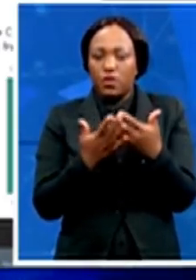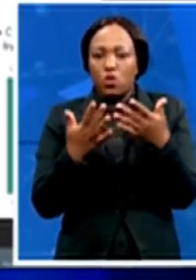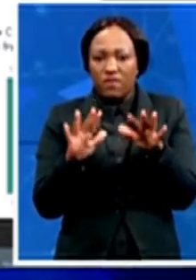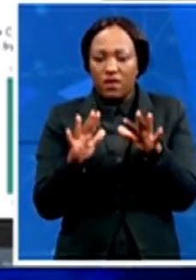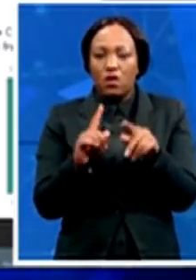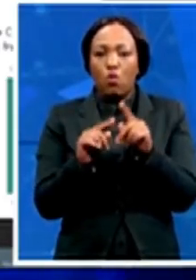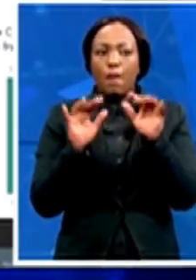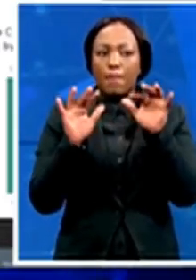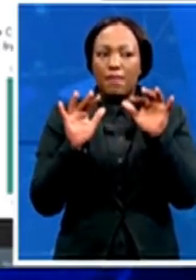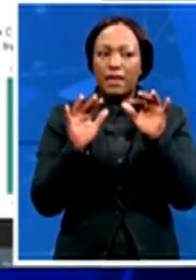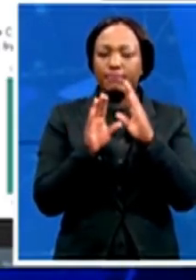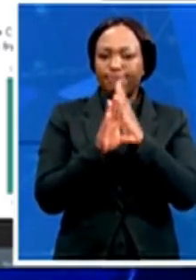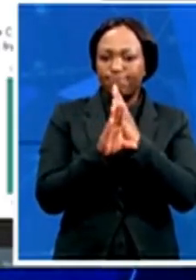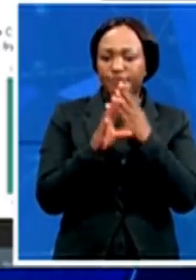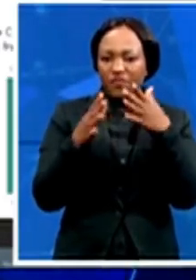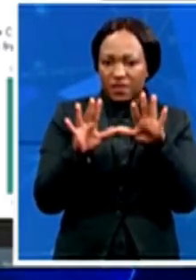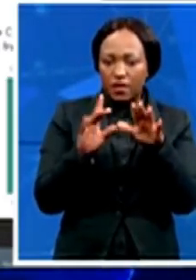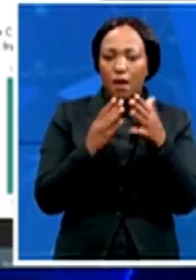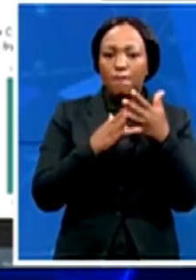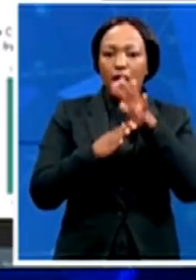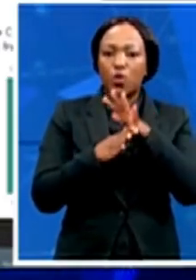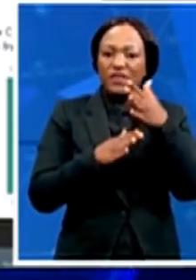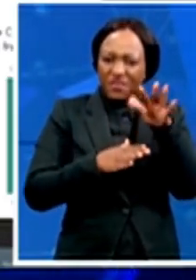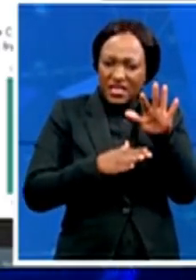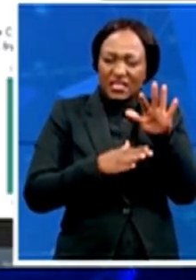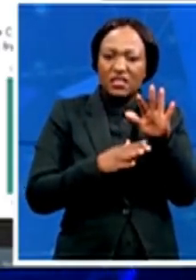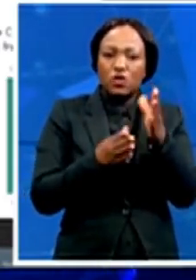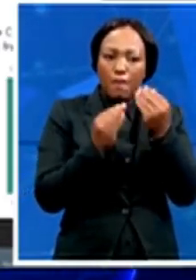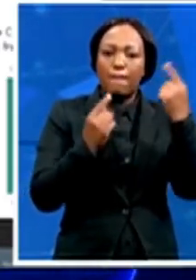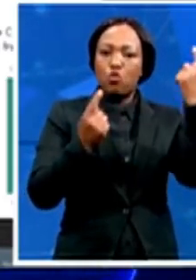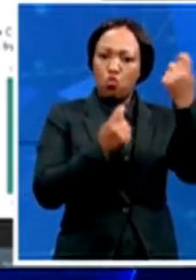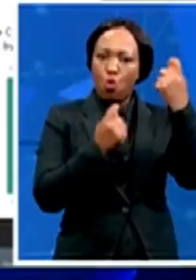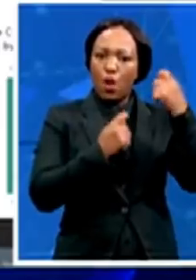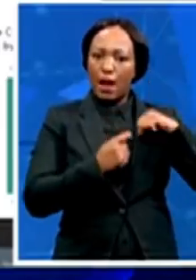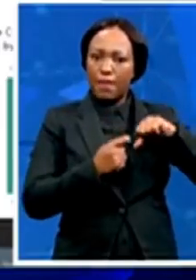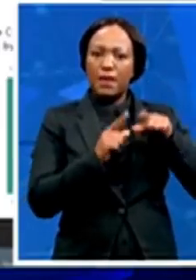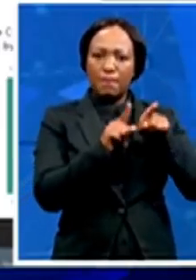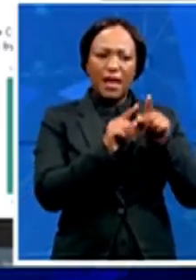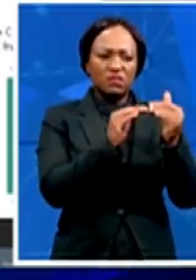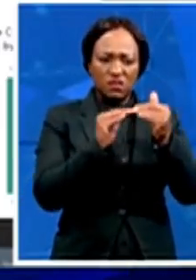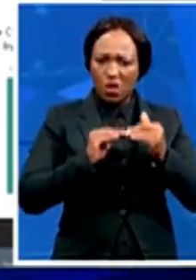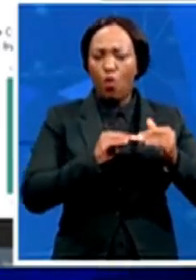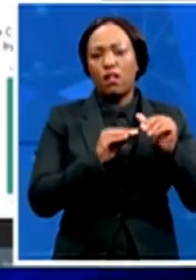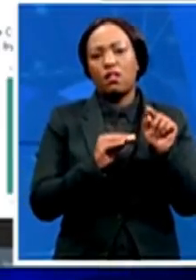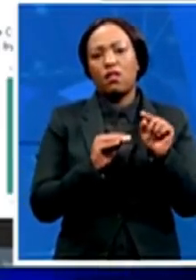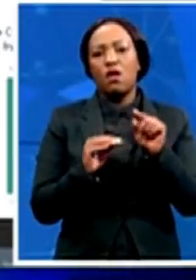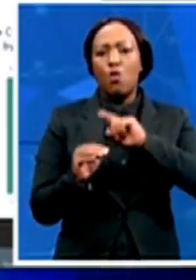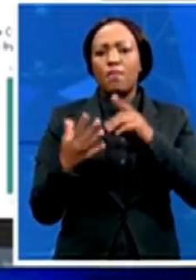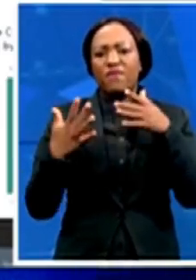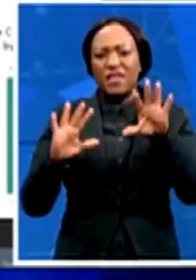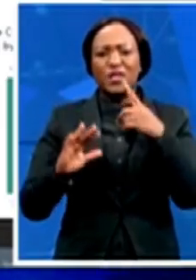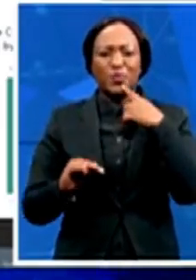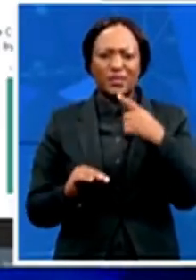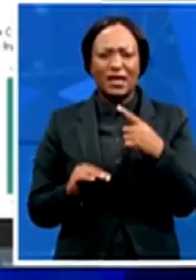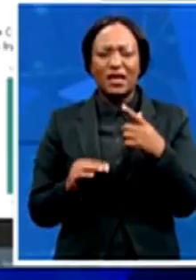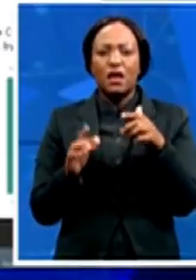sector doses to get rural metro equity across the area. Because as I said, the biggest uptake over 60 is actually in